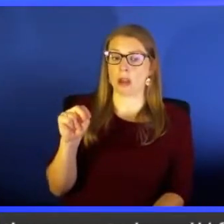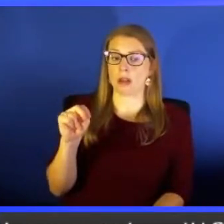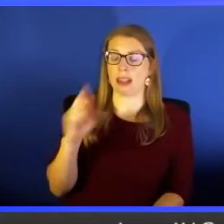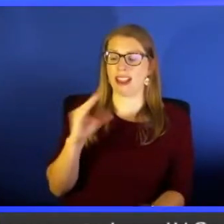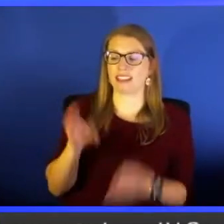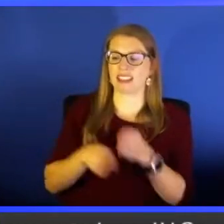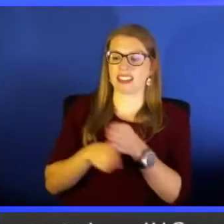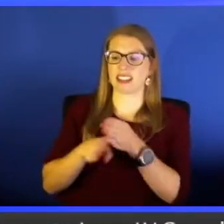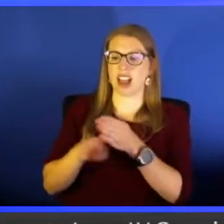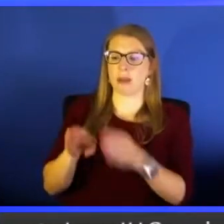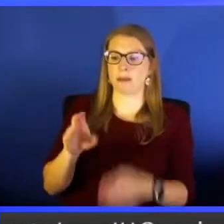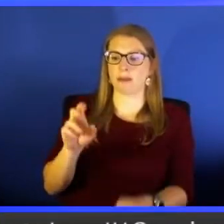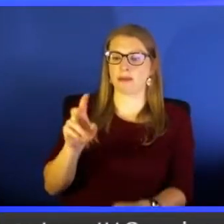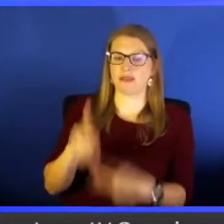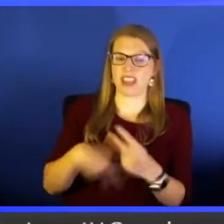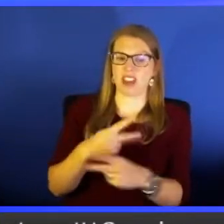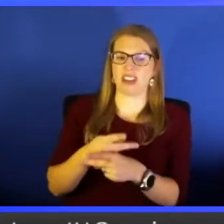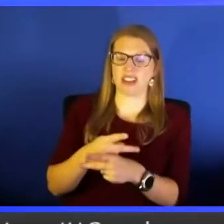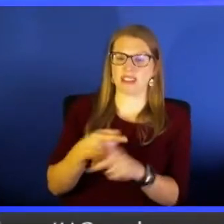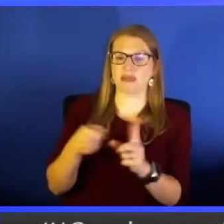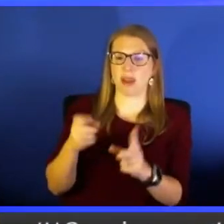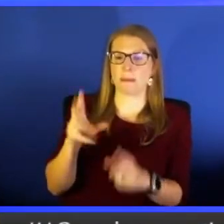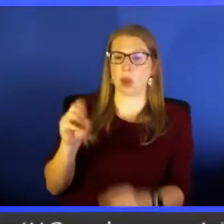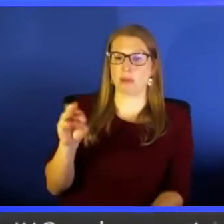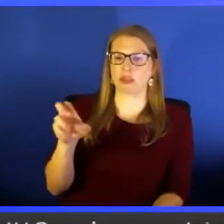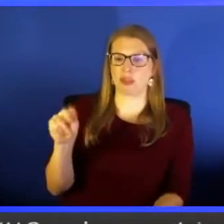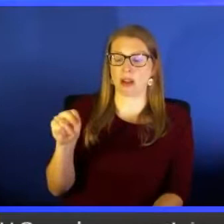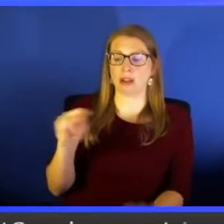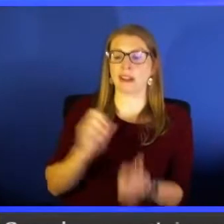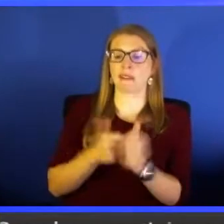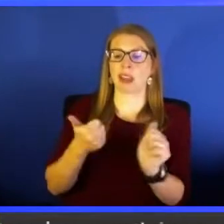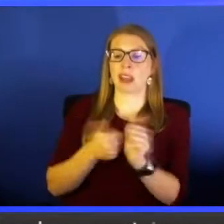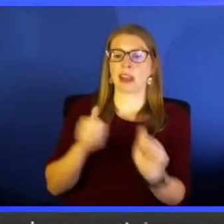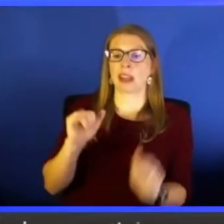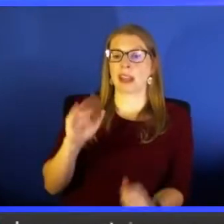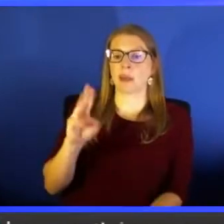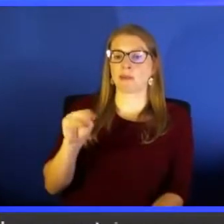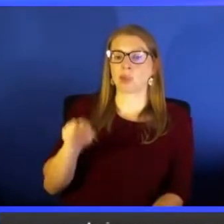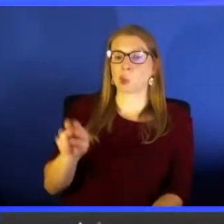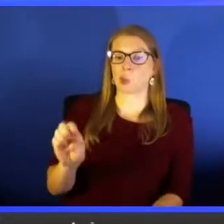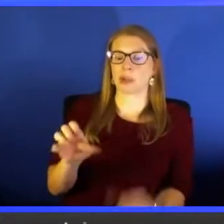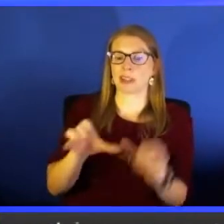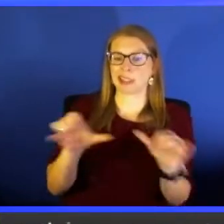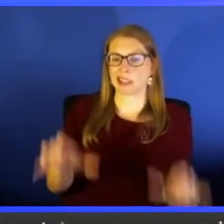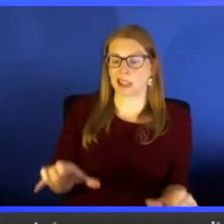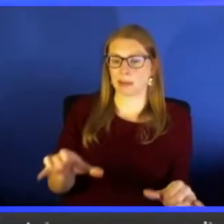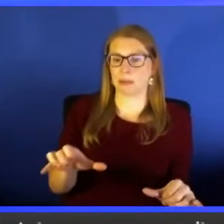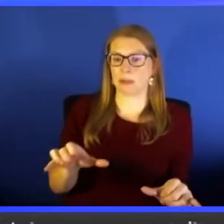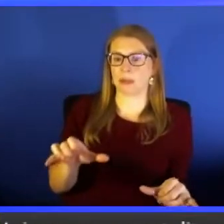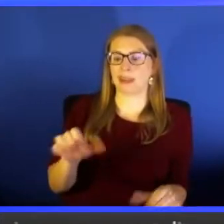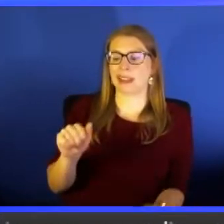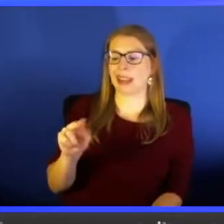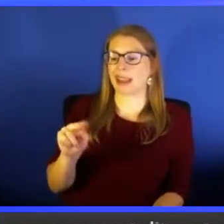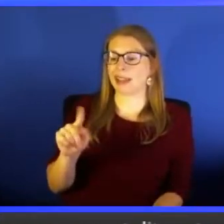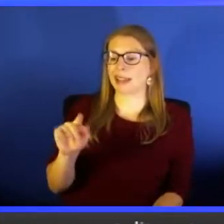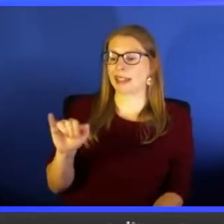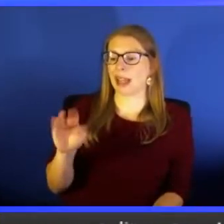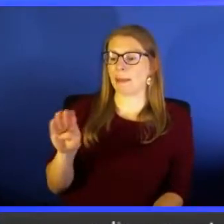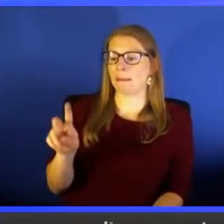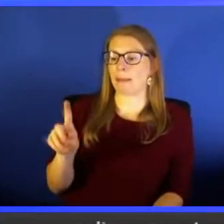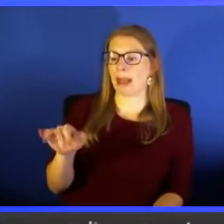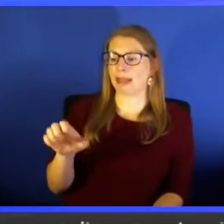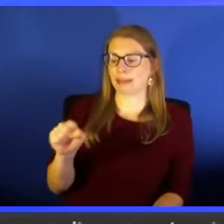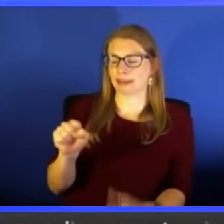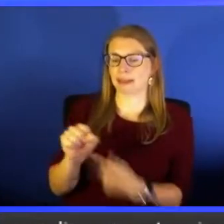of Omicron really do evade the immune system quite well, most notably the antibodies. But we also know